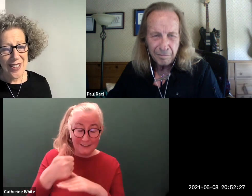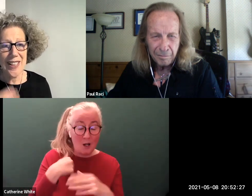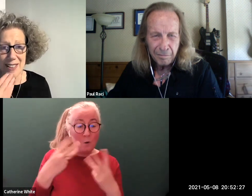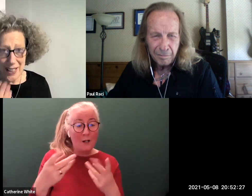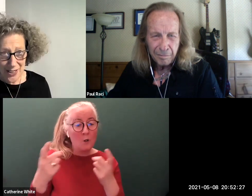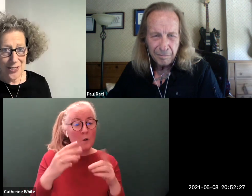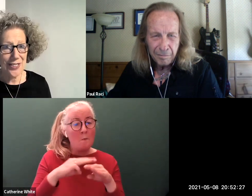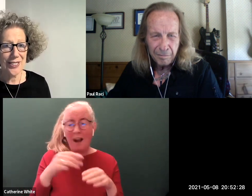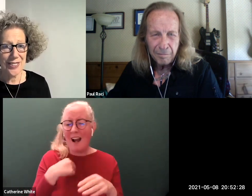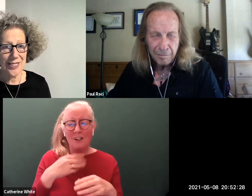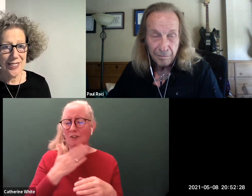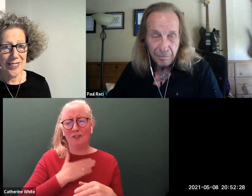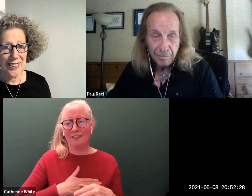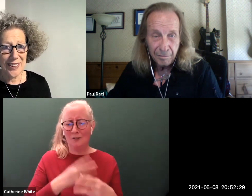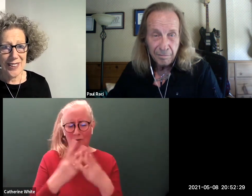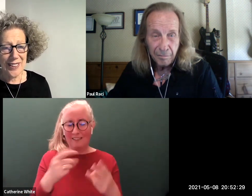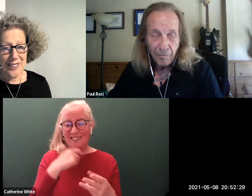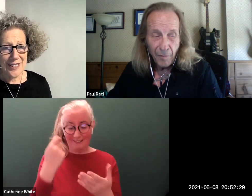than to say thank you. Mm-hmm.